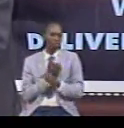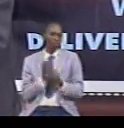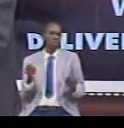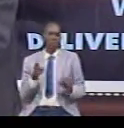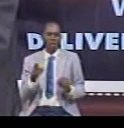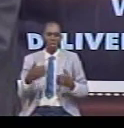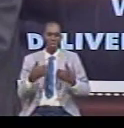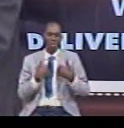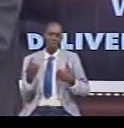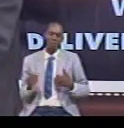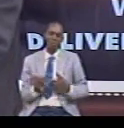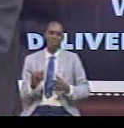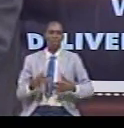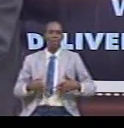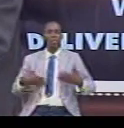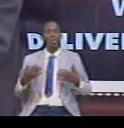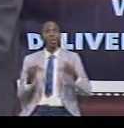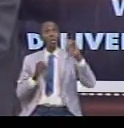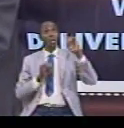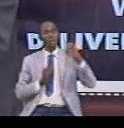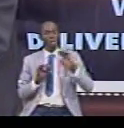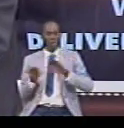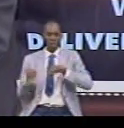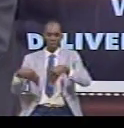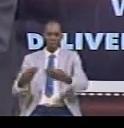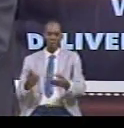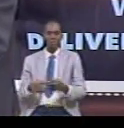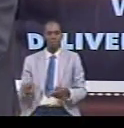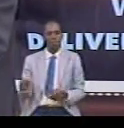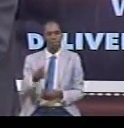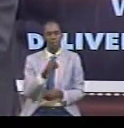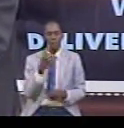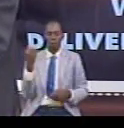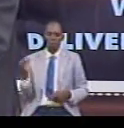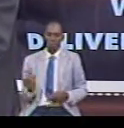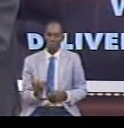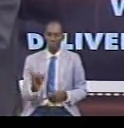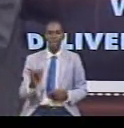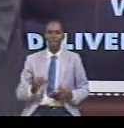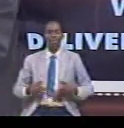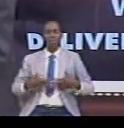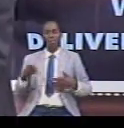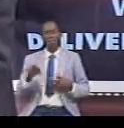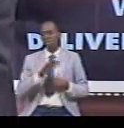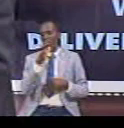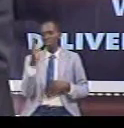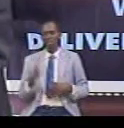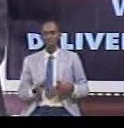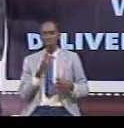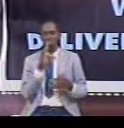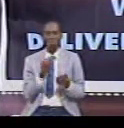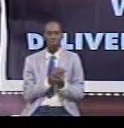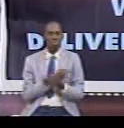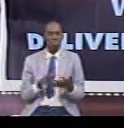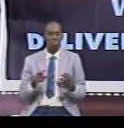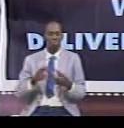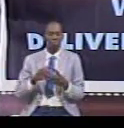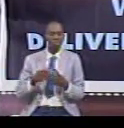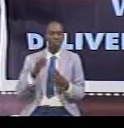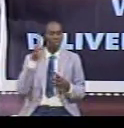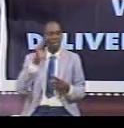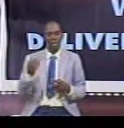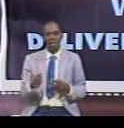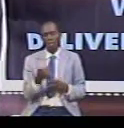says, I give unto them eternal life, and they shall never perish, neither shall any man